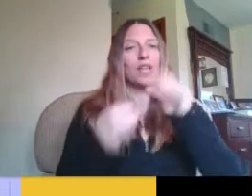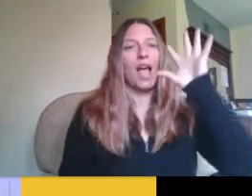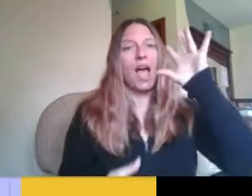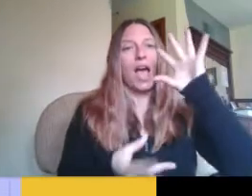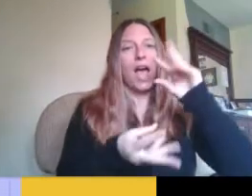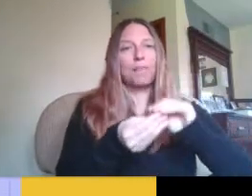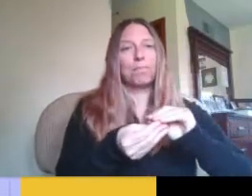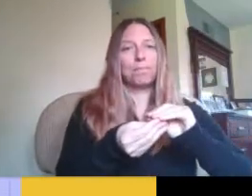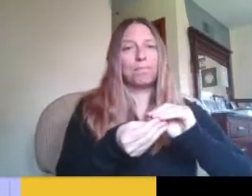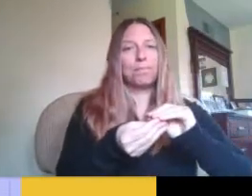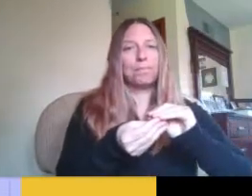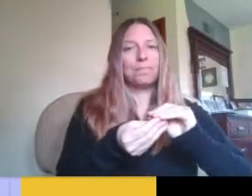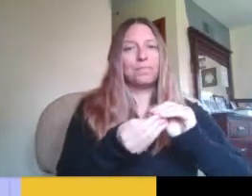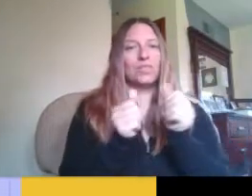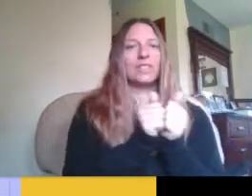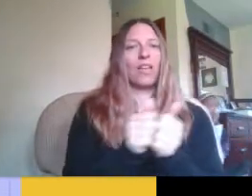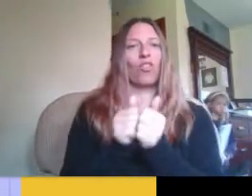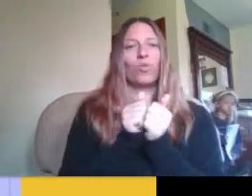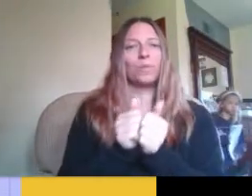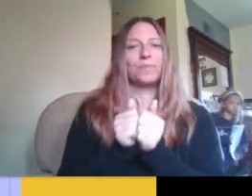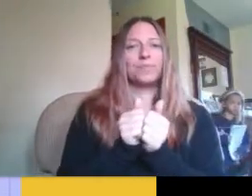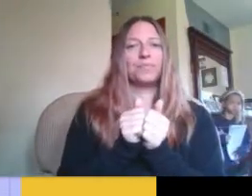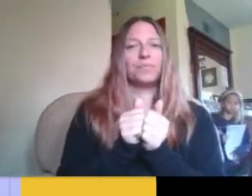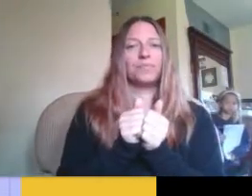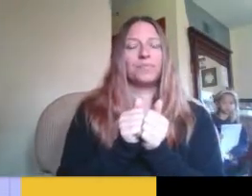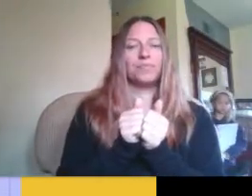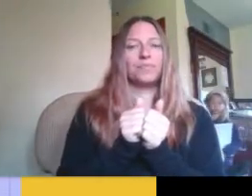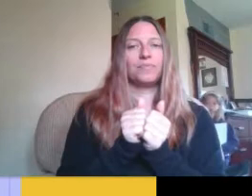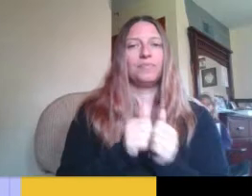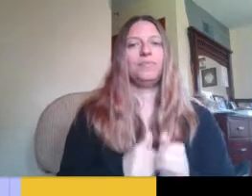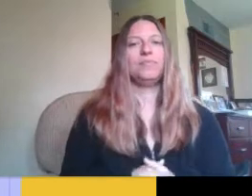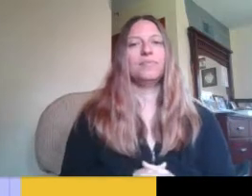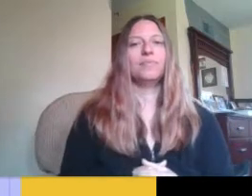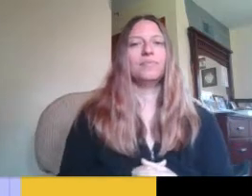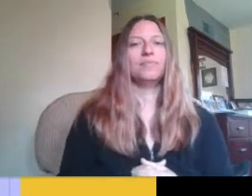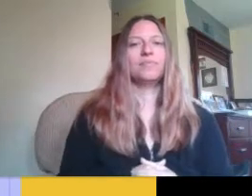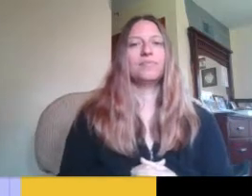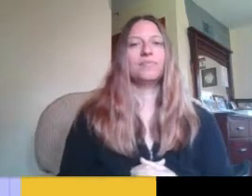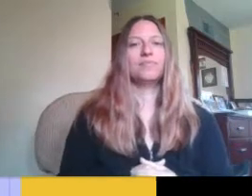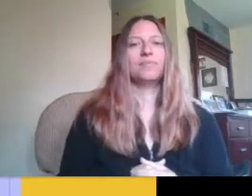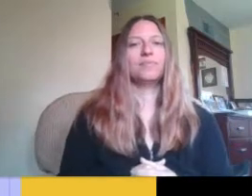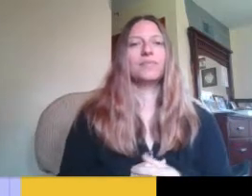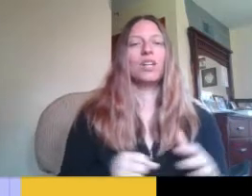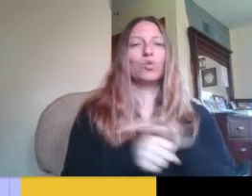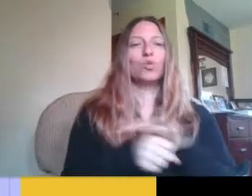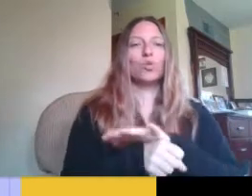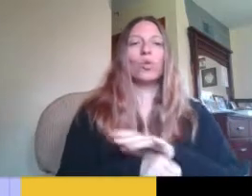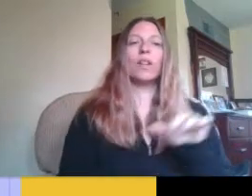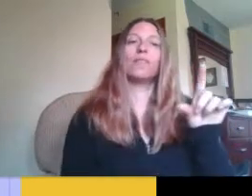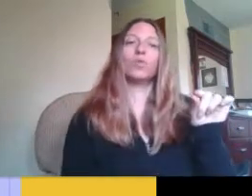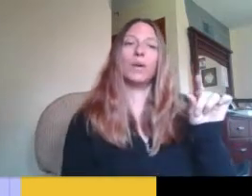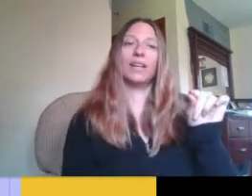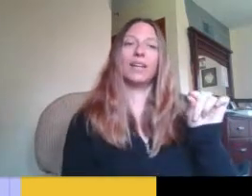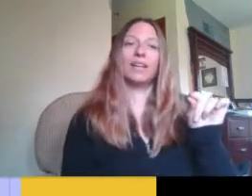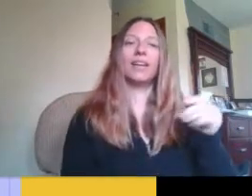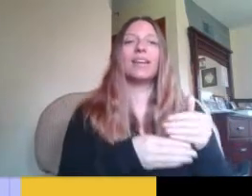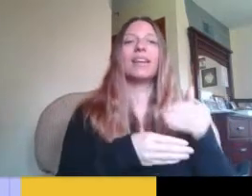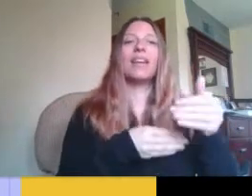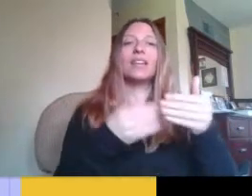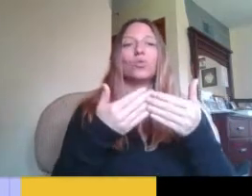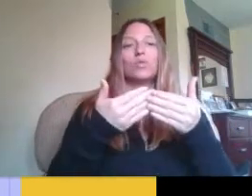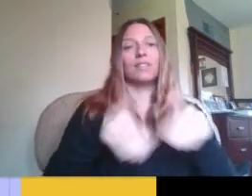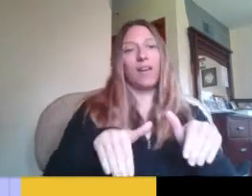big stack. Adding up all of the numbers, or counting all the blocks, shows us that we have a total of 20. Next, we divide that number,